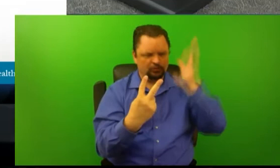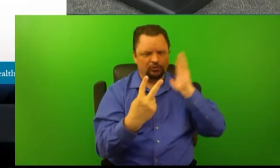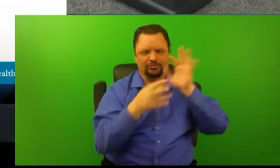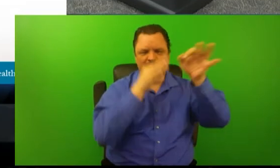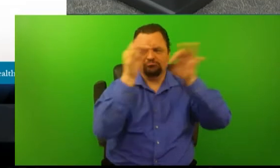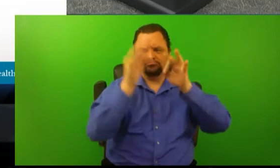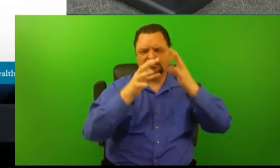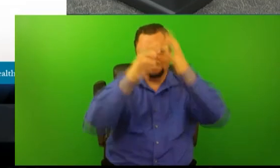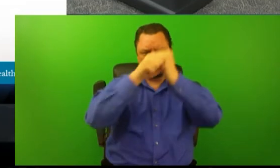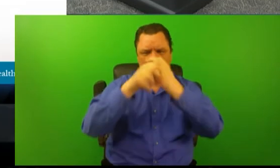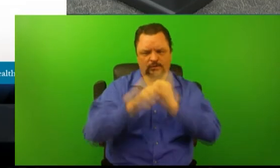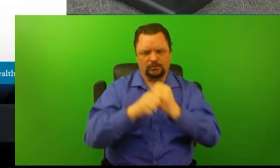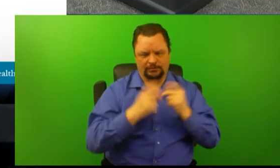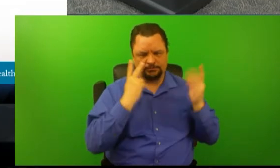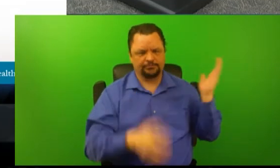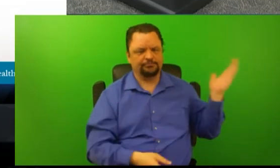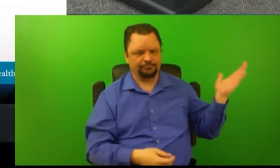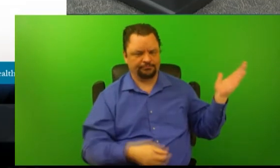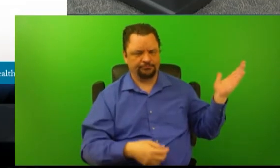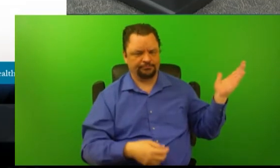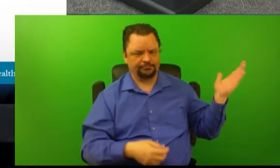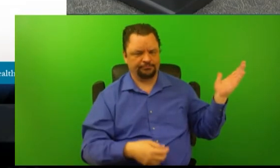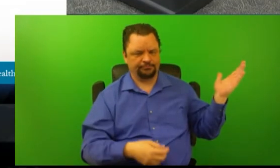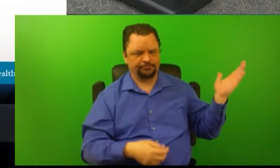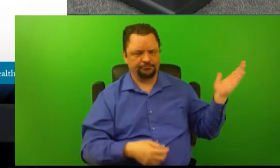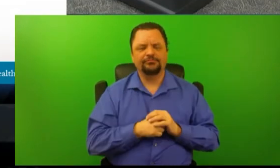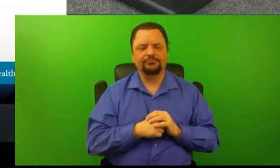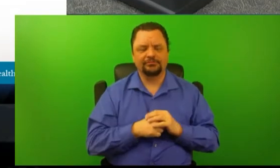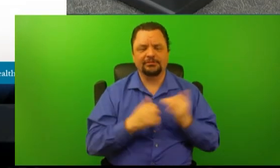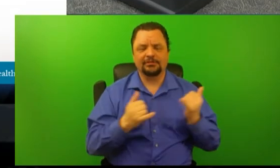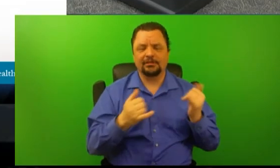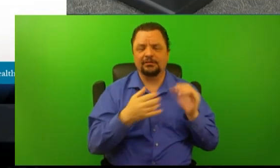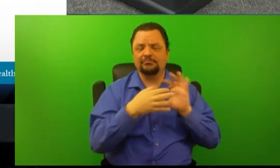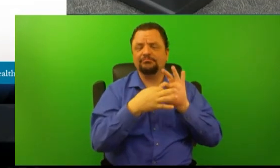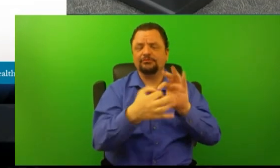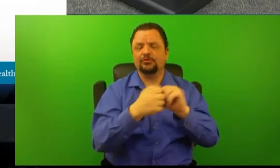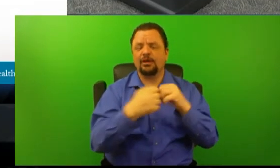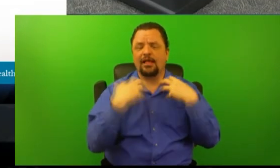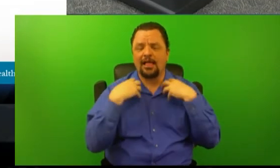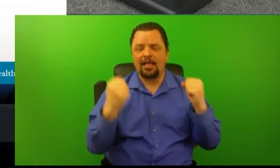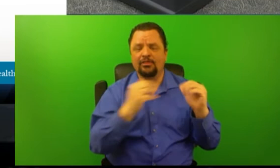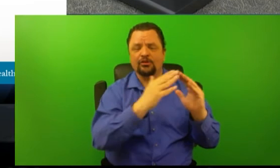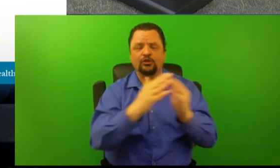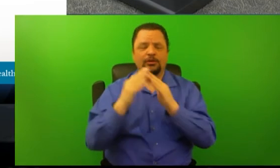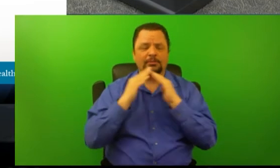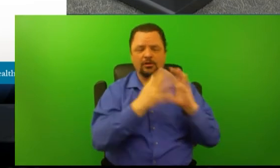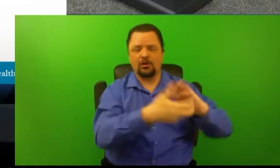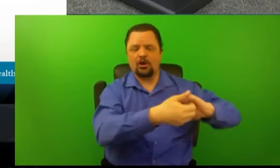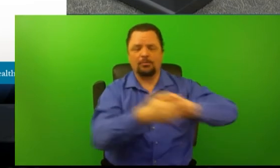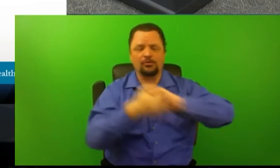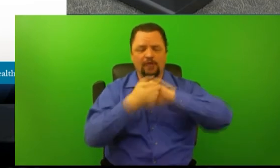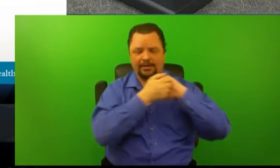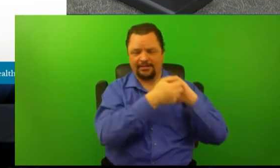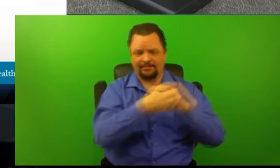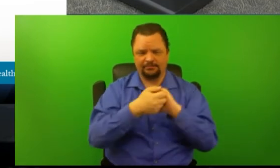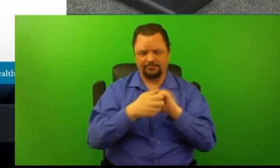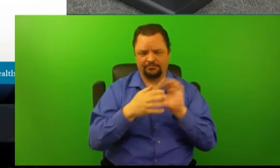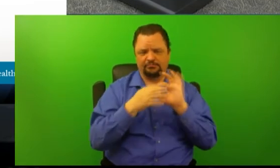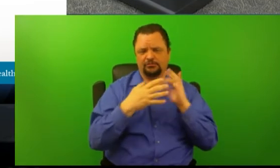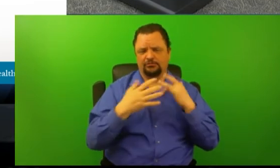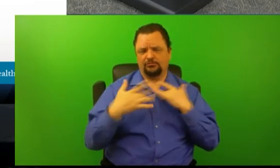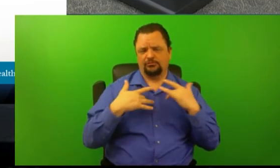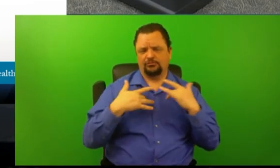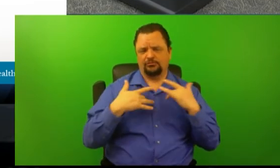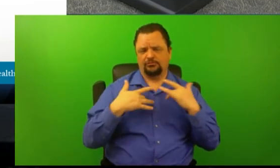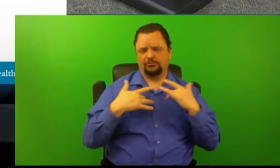Community Collaborative, which is really the heart of our CHA and our CHIP work here at Public Health. This is a